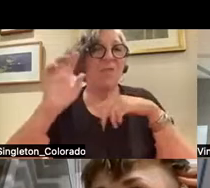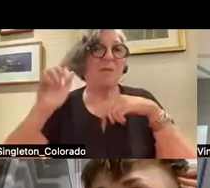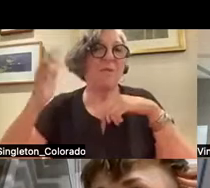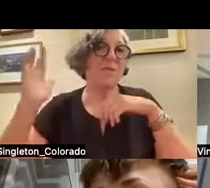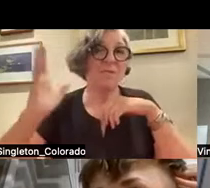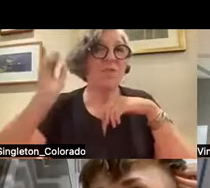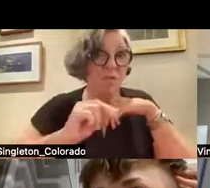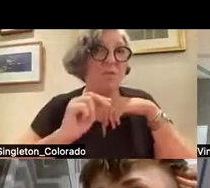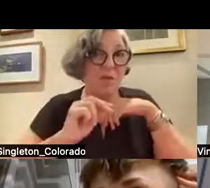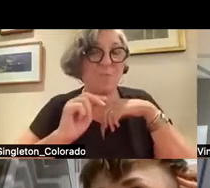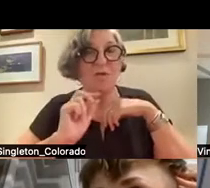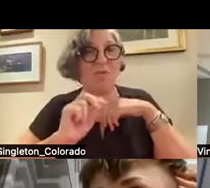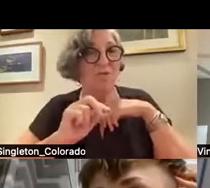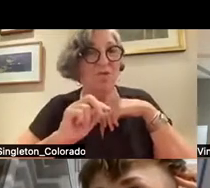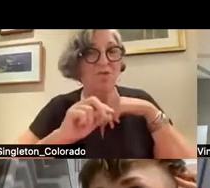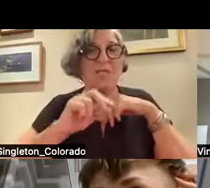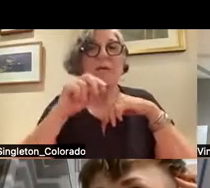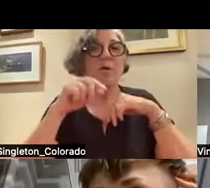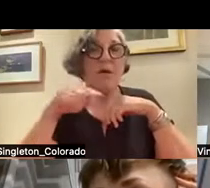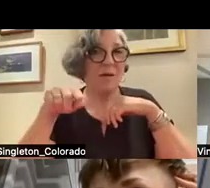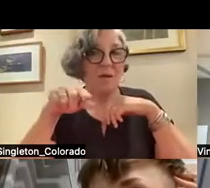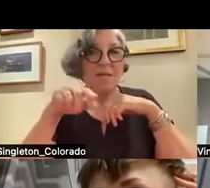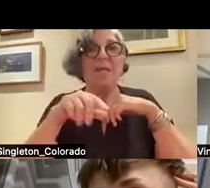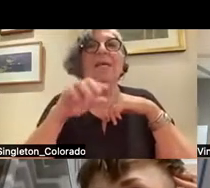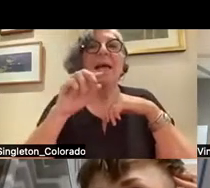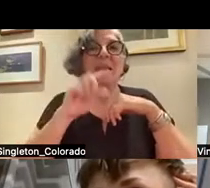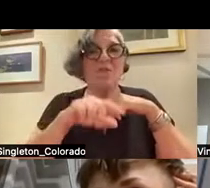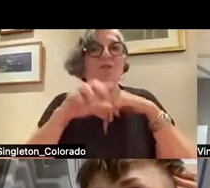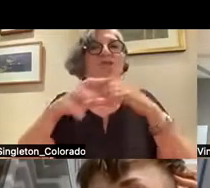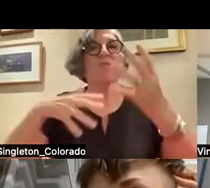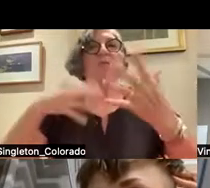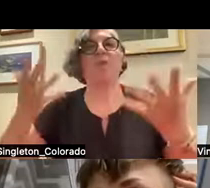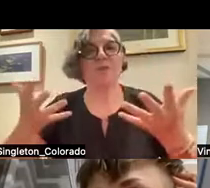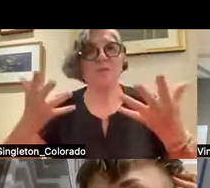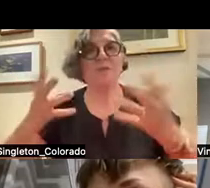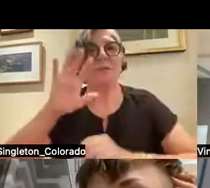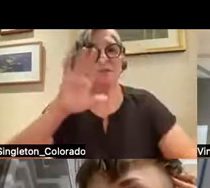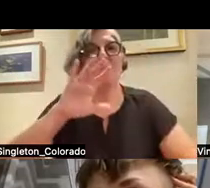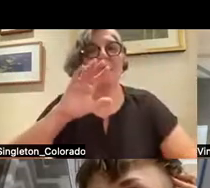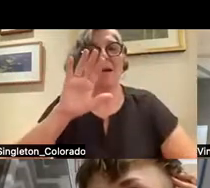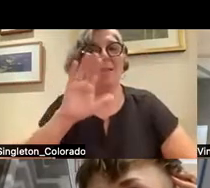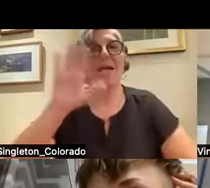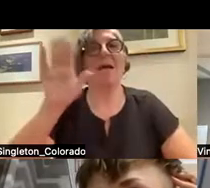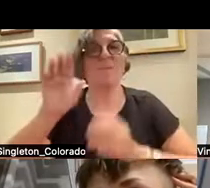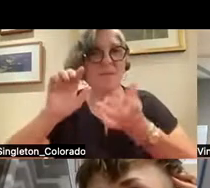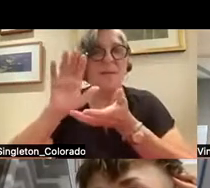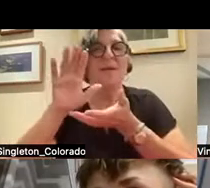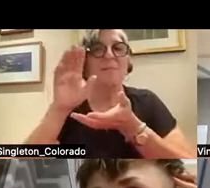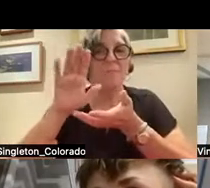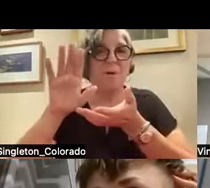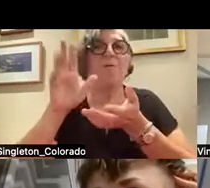can, that first of all, that adults do fingerspell to children who can't read, and that children reproduce